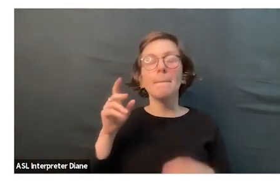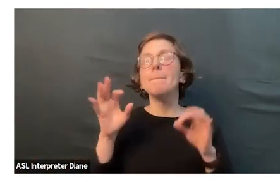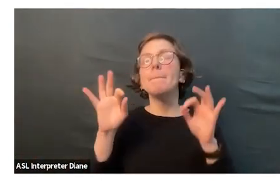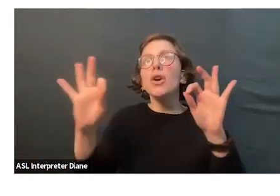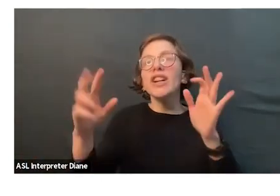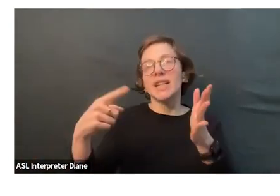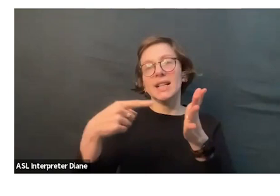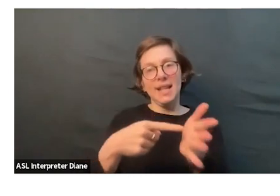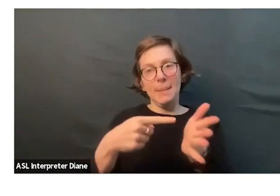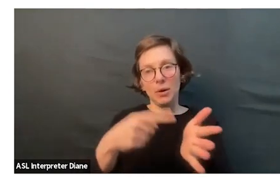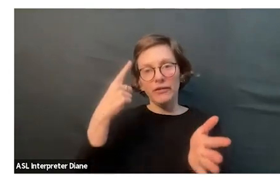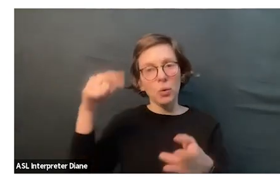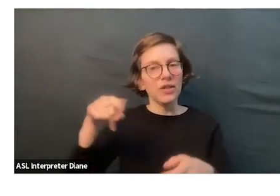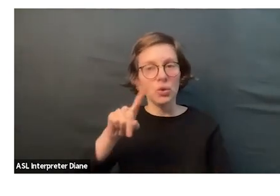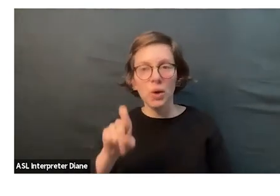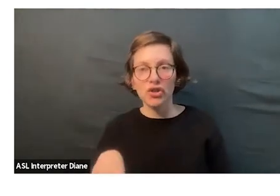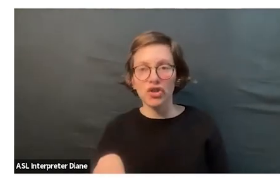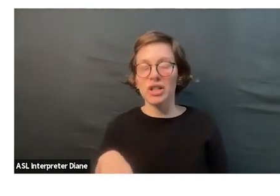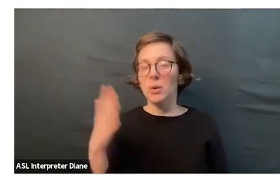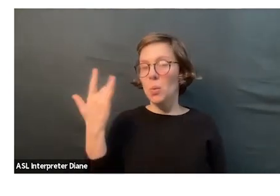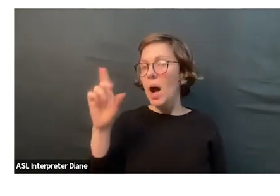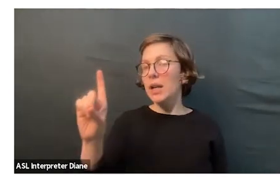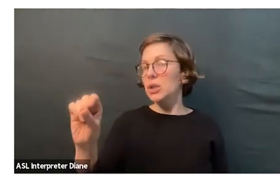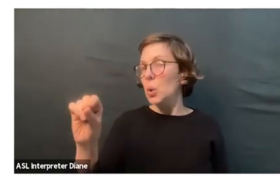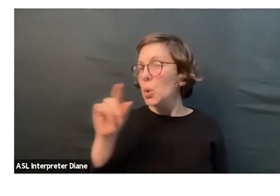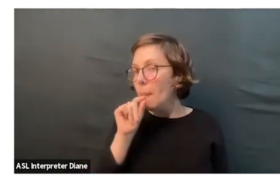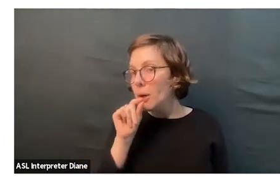complete skeletal structures of the dodo bird, but historically speaking,